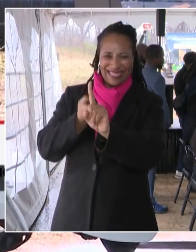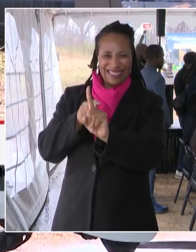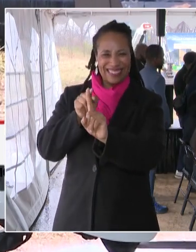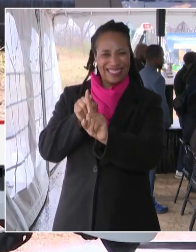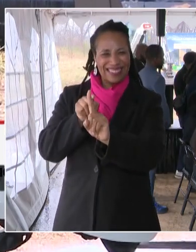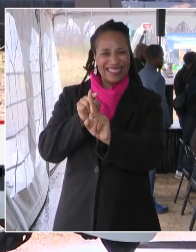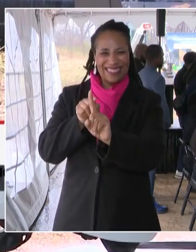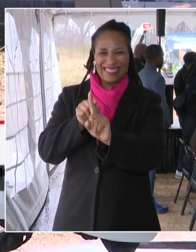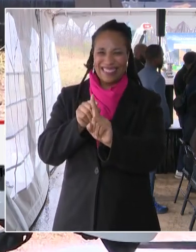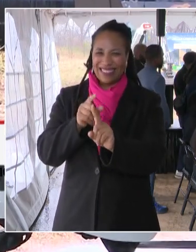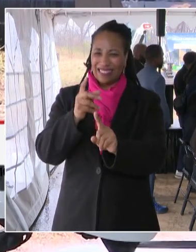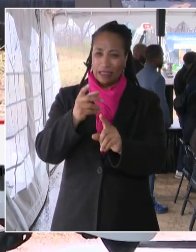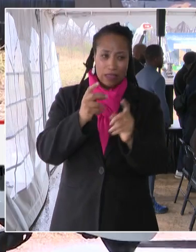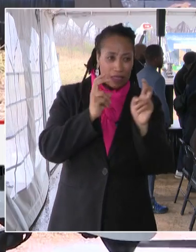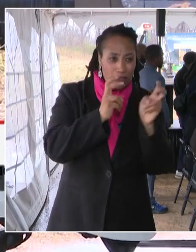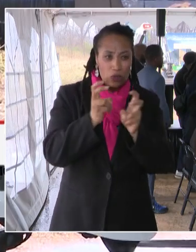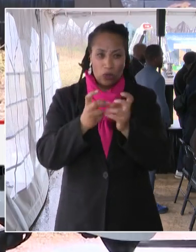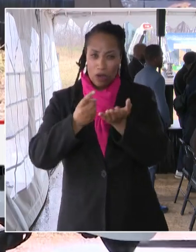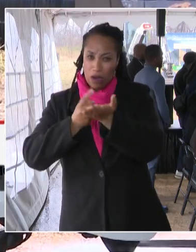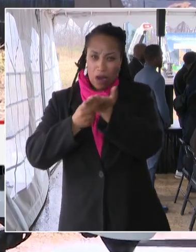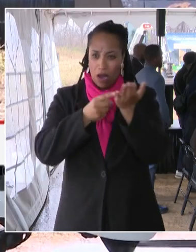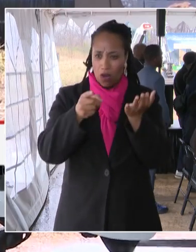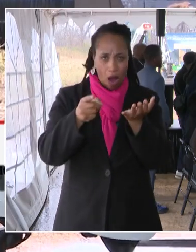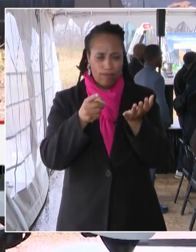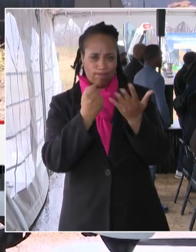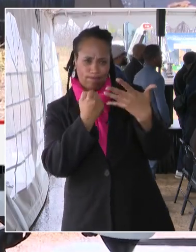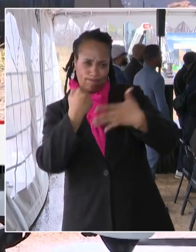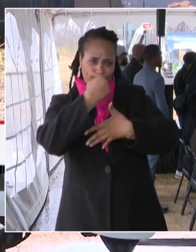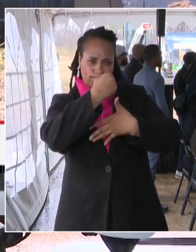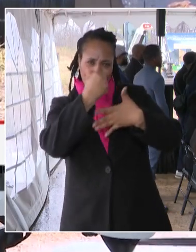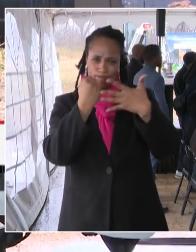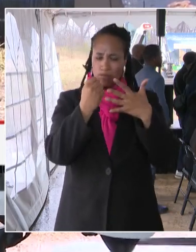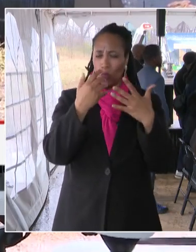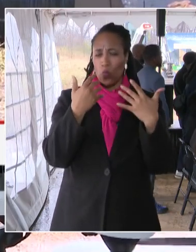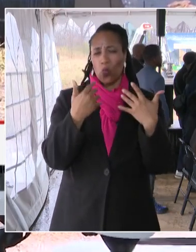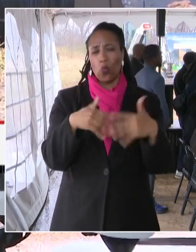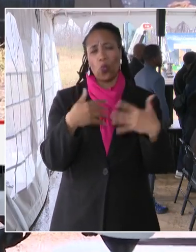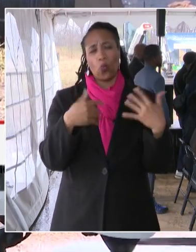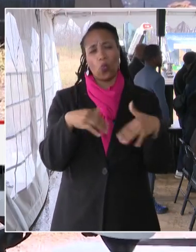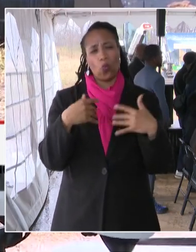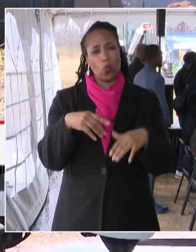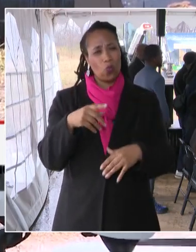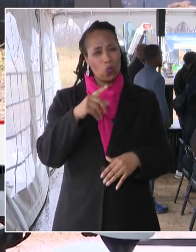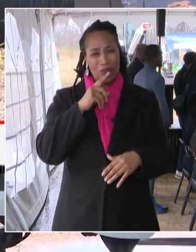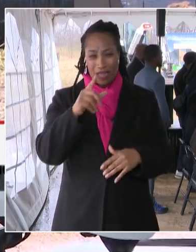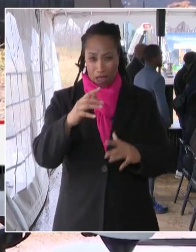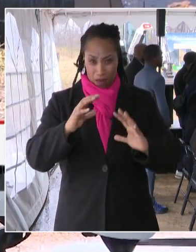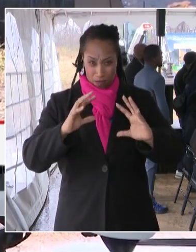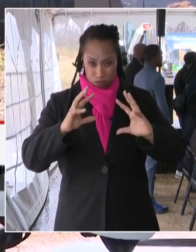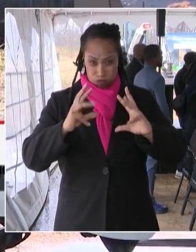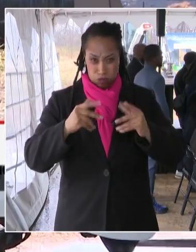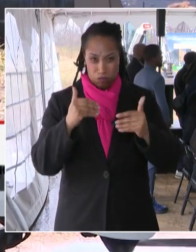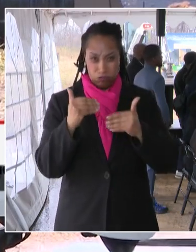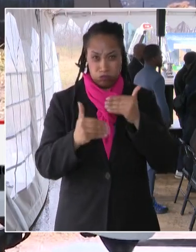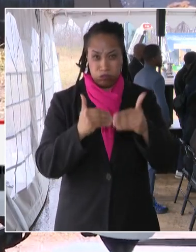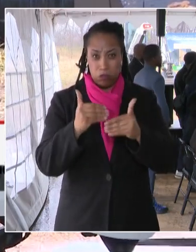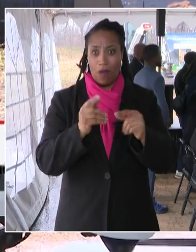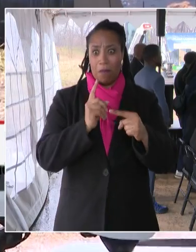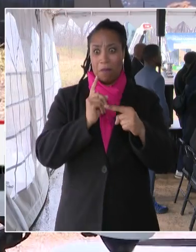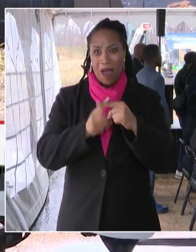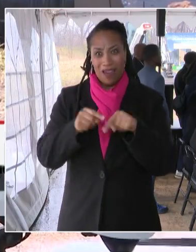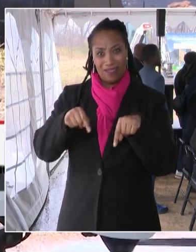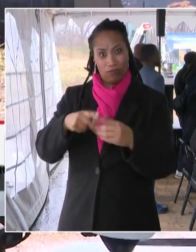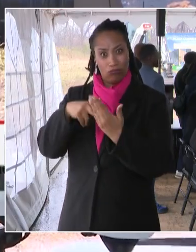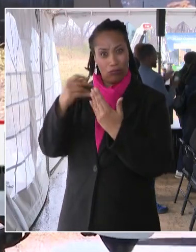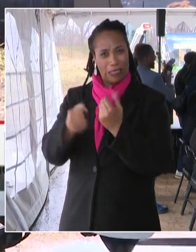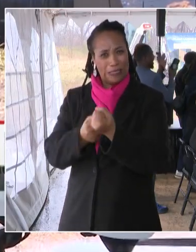Fort Lincoln, for this new Fort Lincoln Campus Improvement Project, and for the greatest good of our city, the greatest